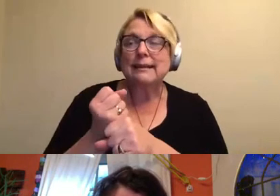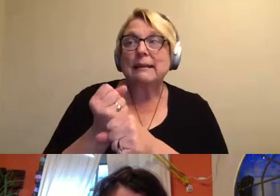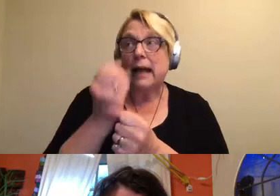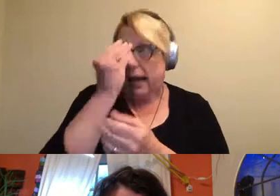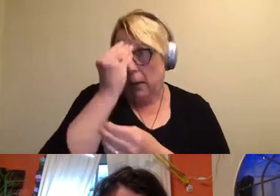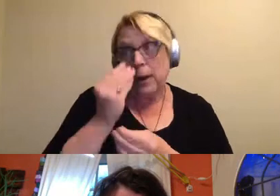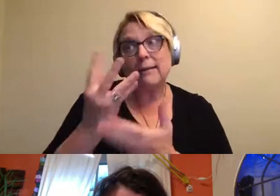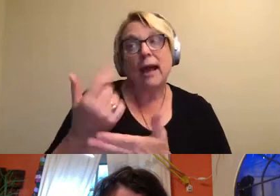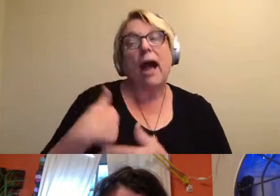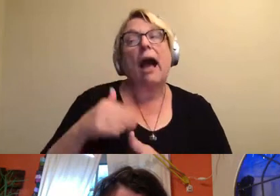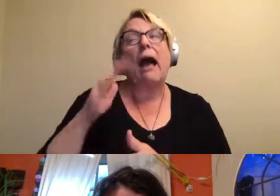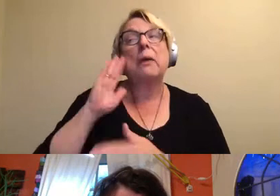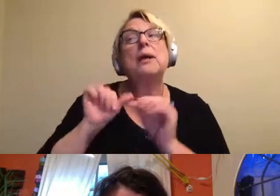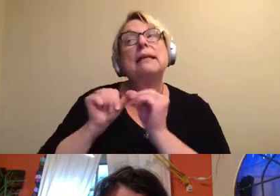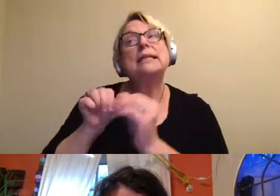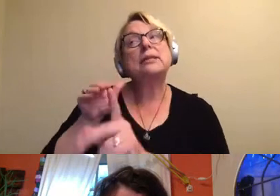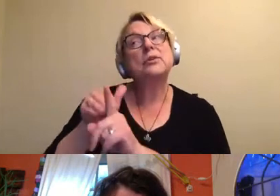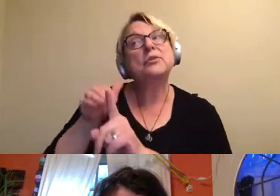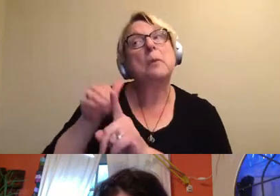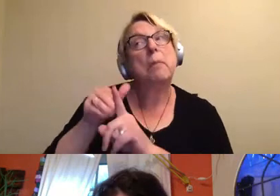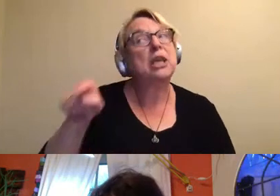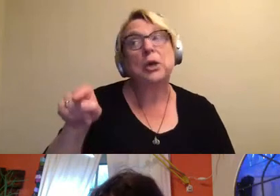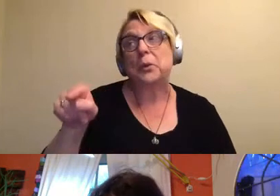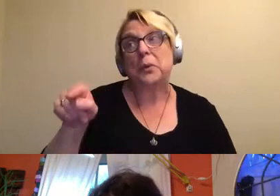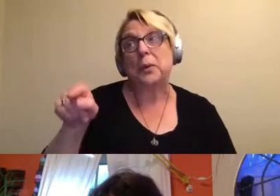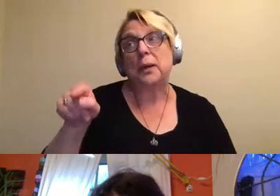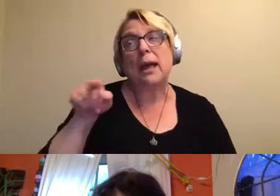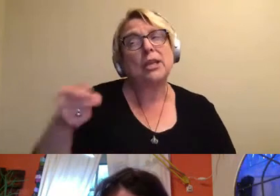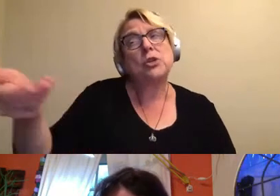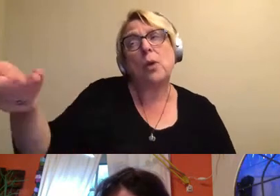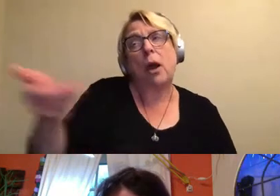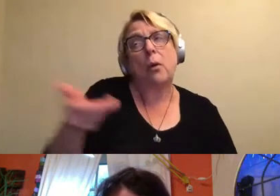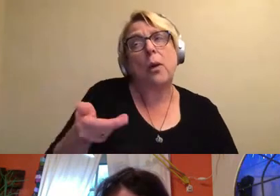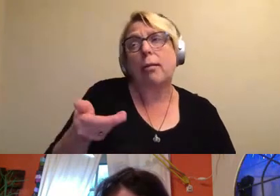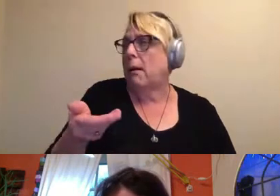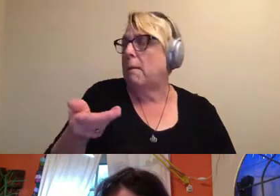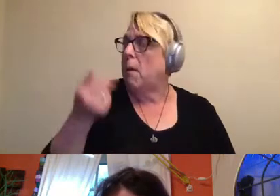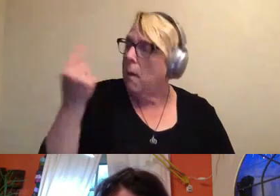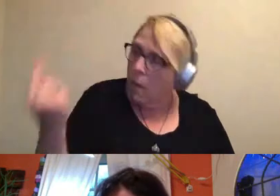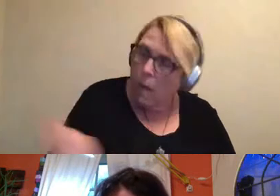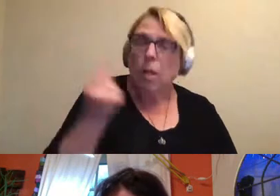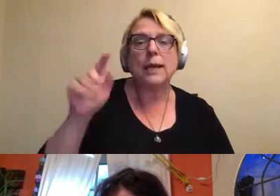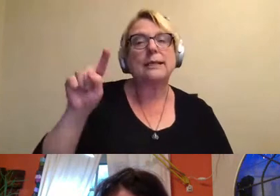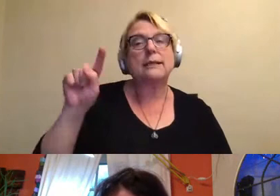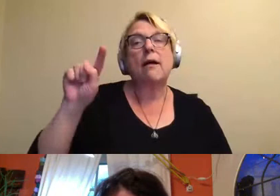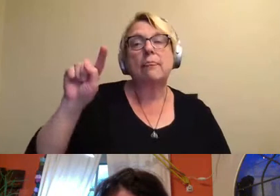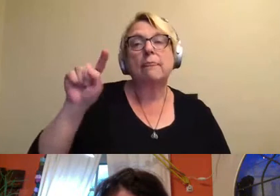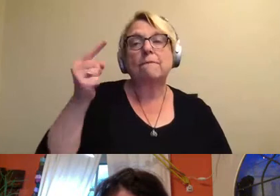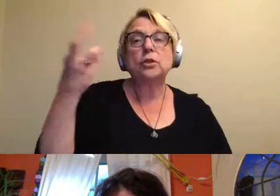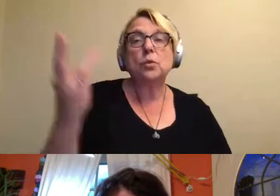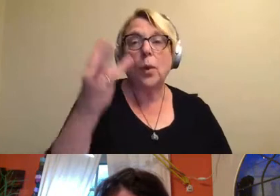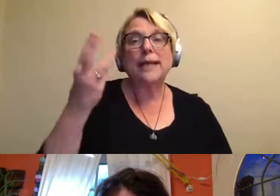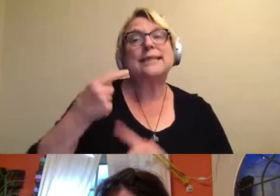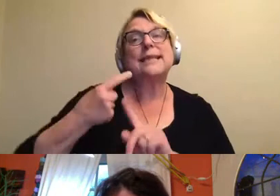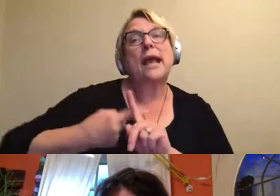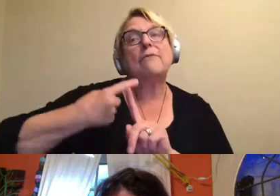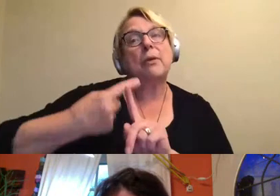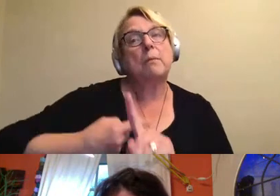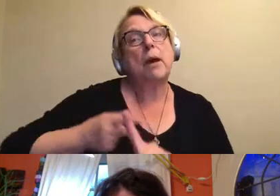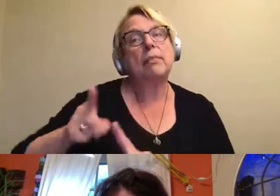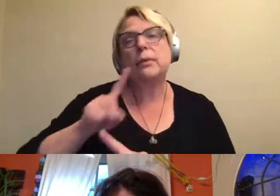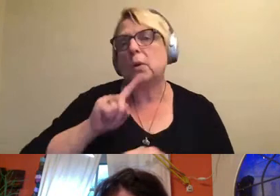will continue to bug you, and you're always welcome here, first Wednesdays of every month. Your